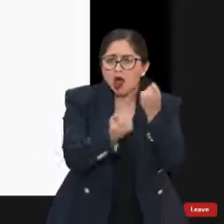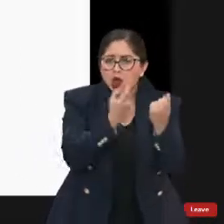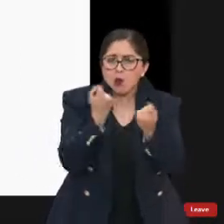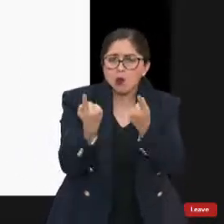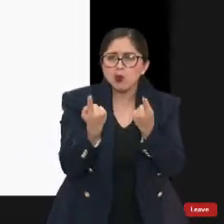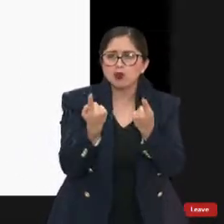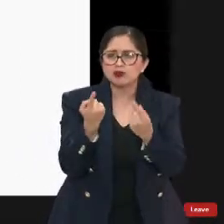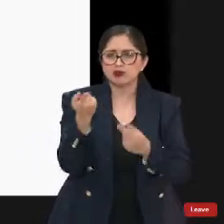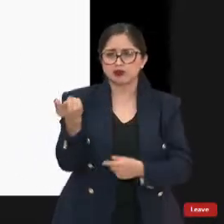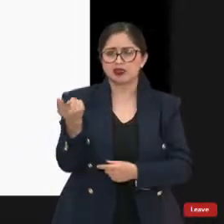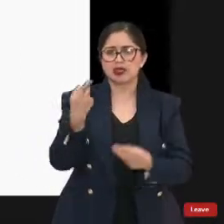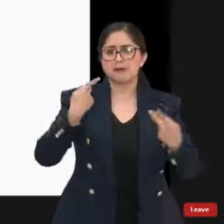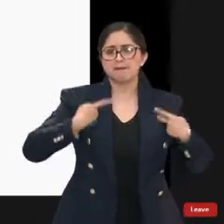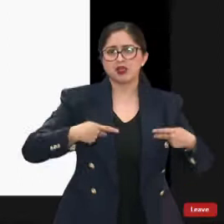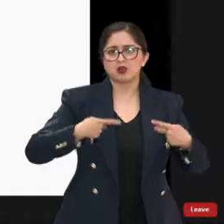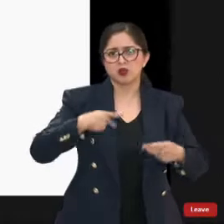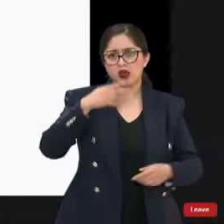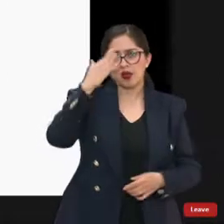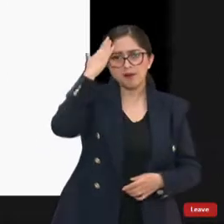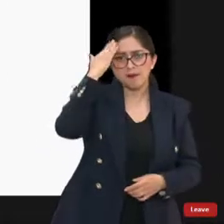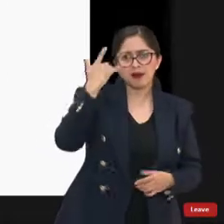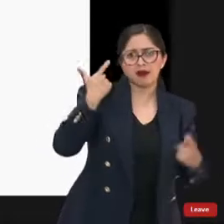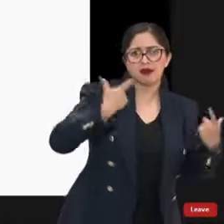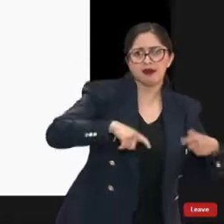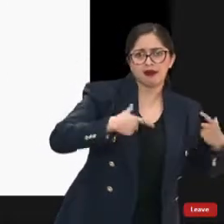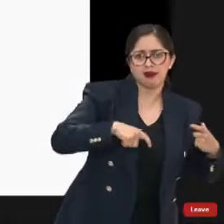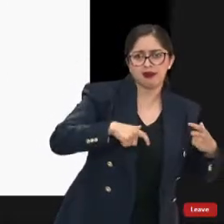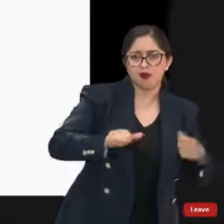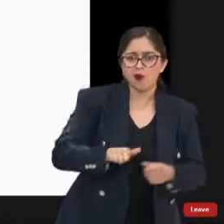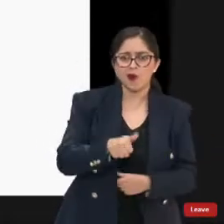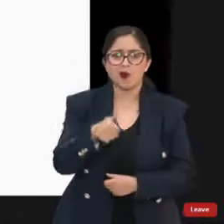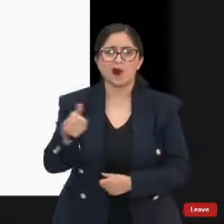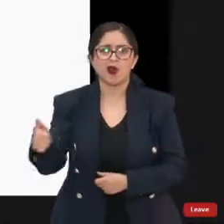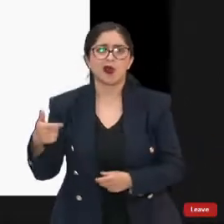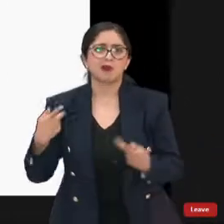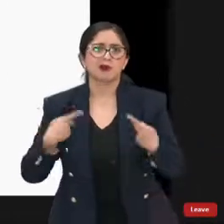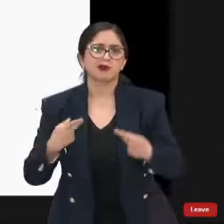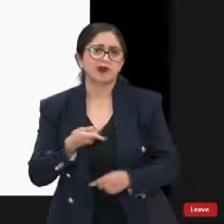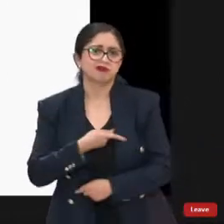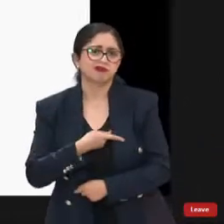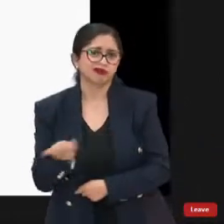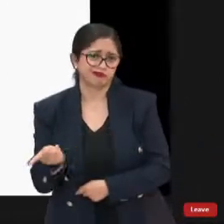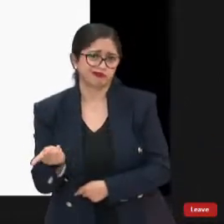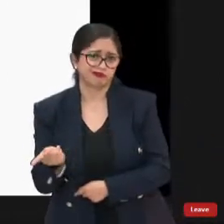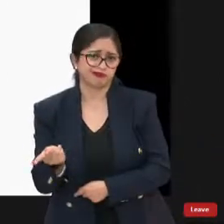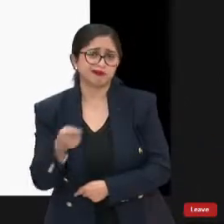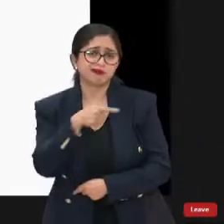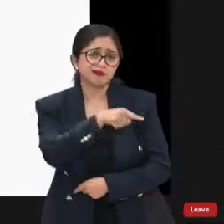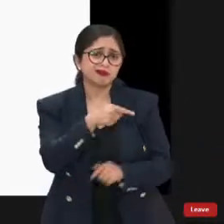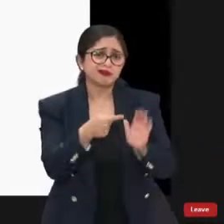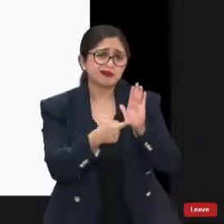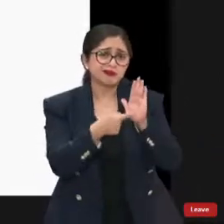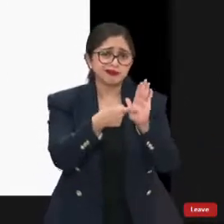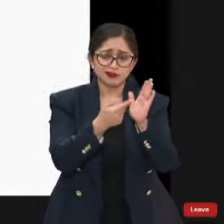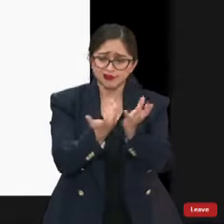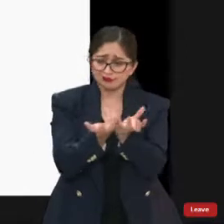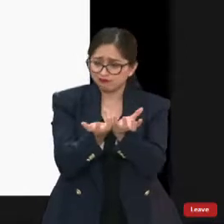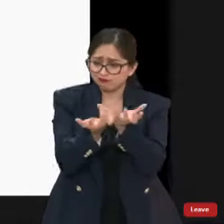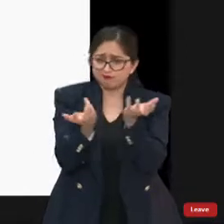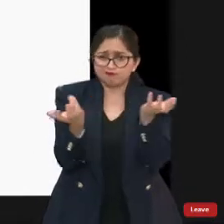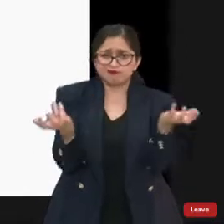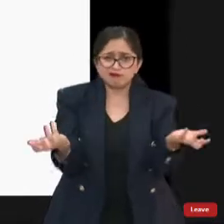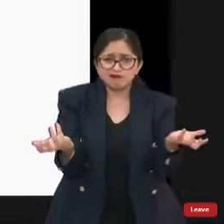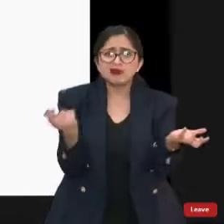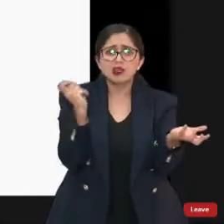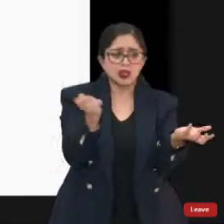the non-indigenous, the employer. So we can see that to the right we have the bourgeois, and to the left we have